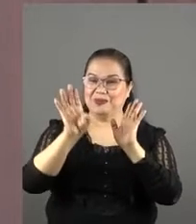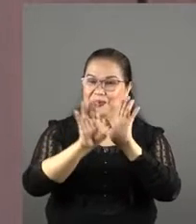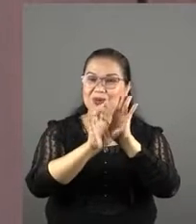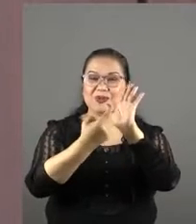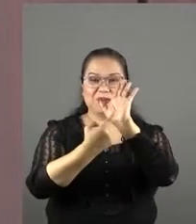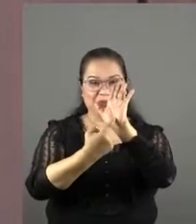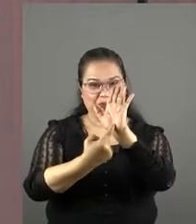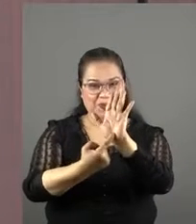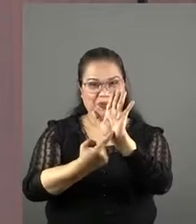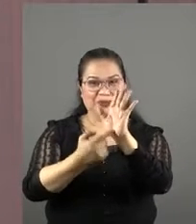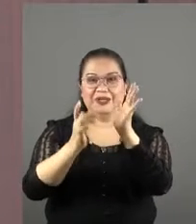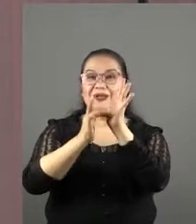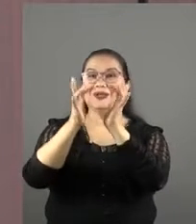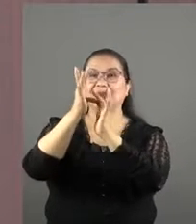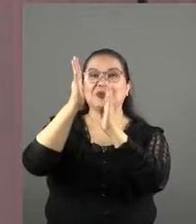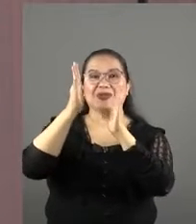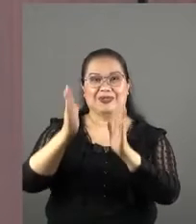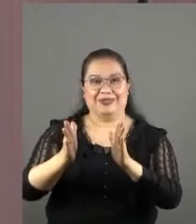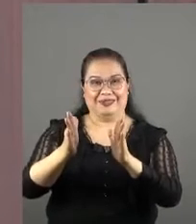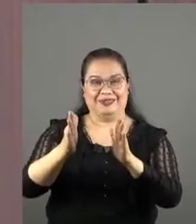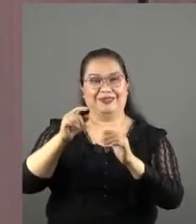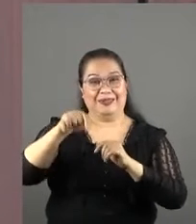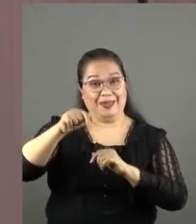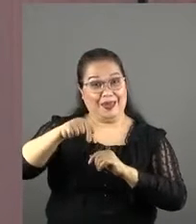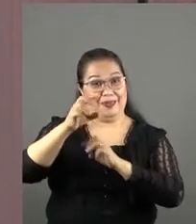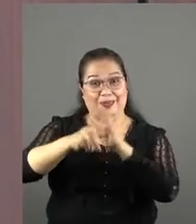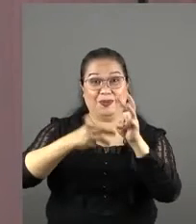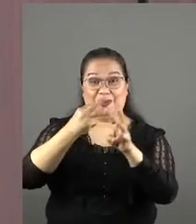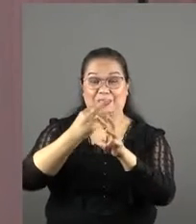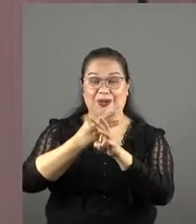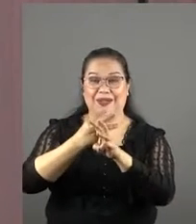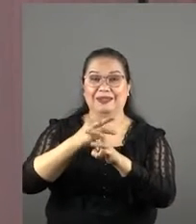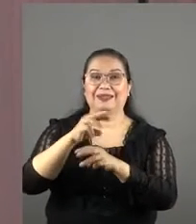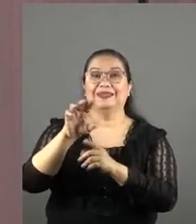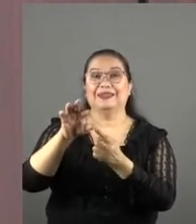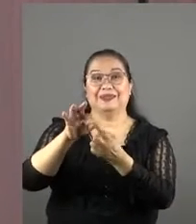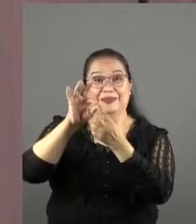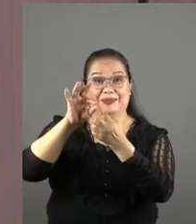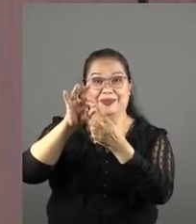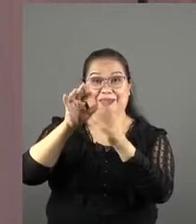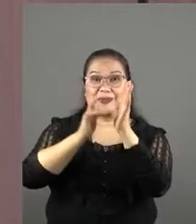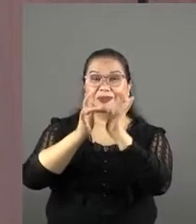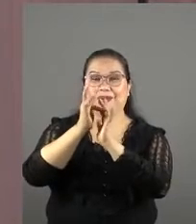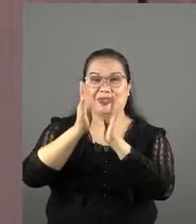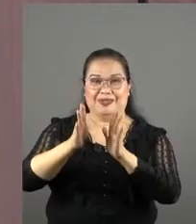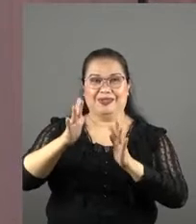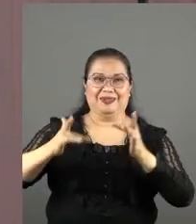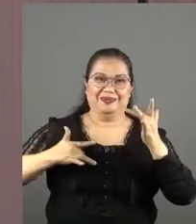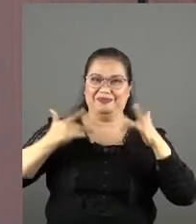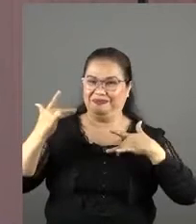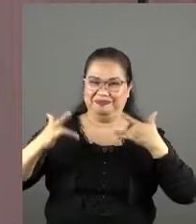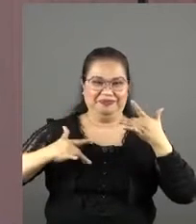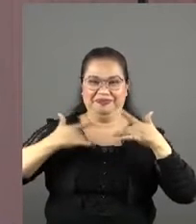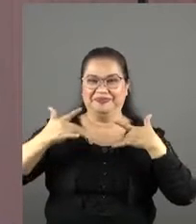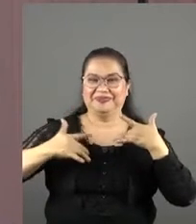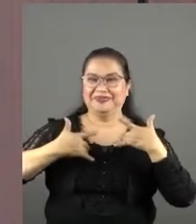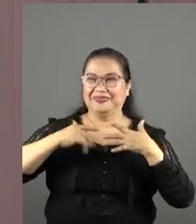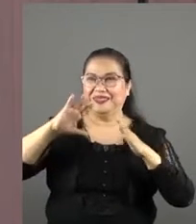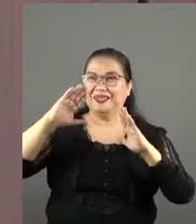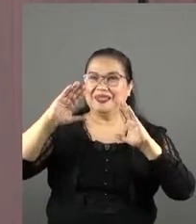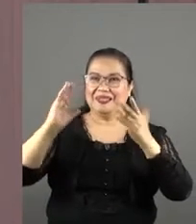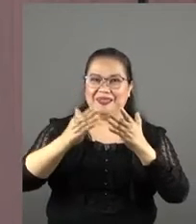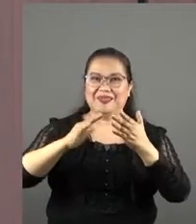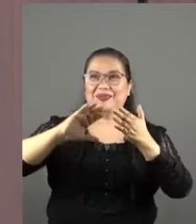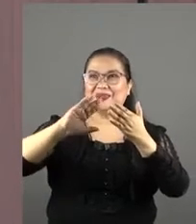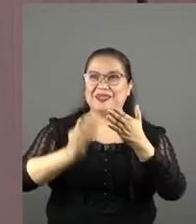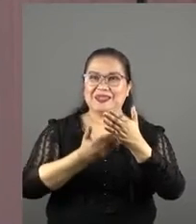of the Christian in this world, especially Christian joy. Christian joy is like that